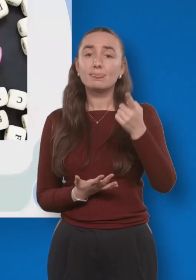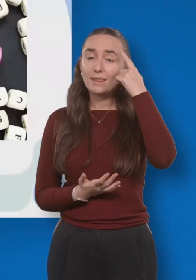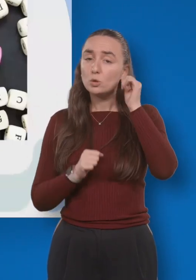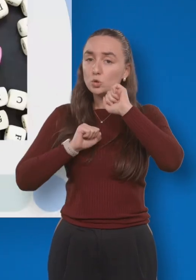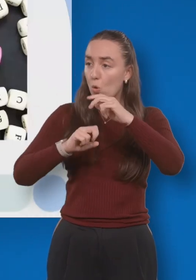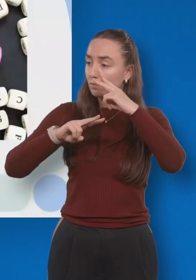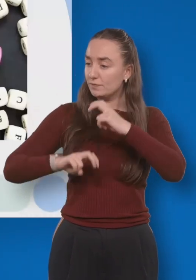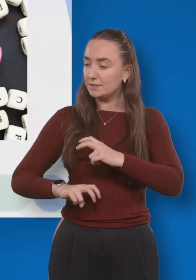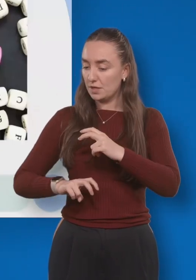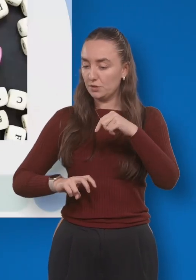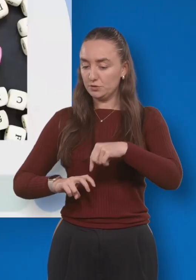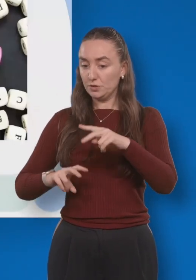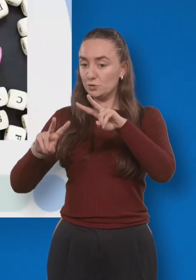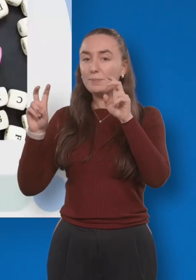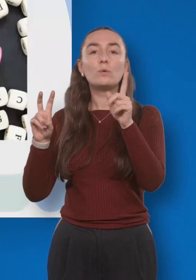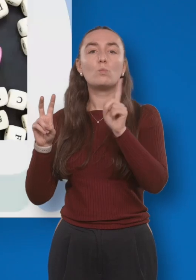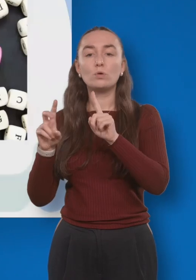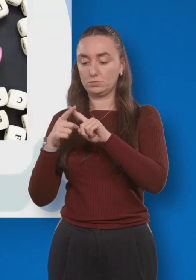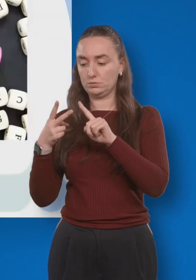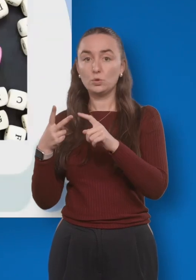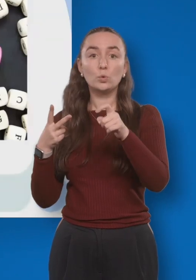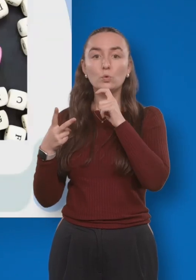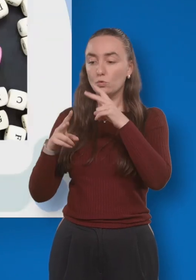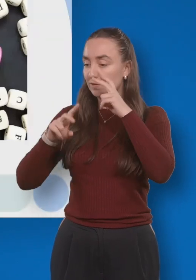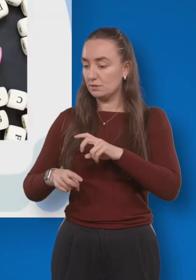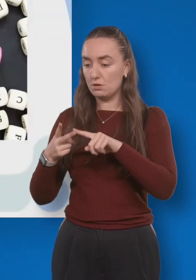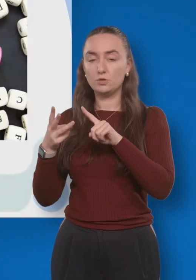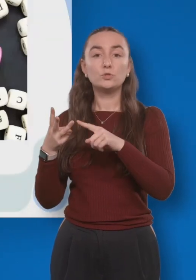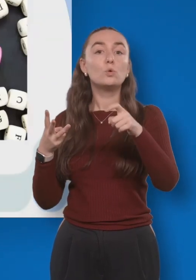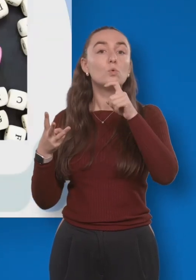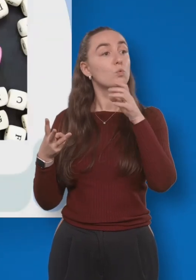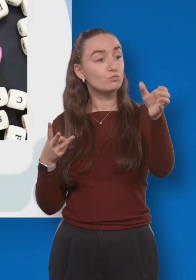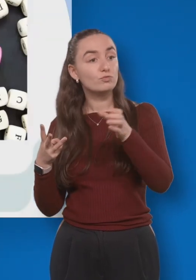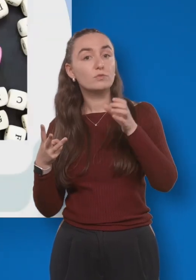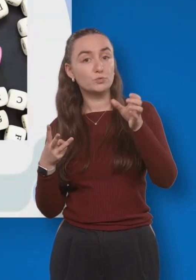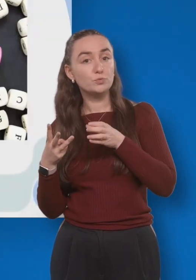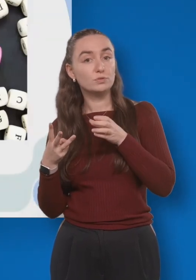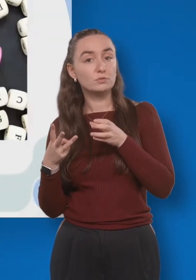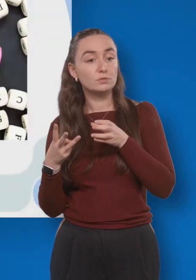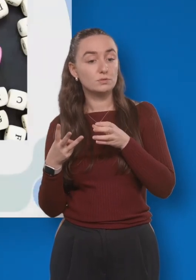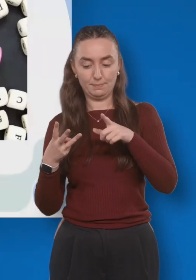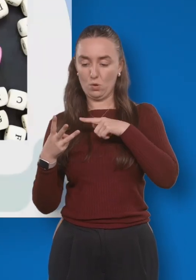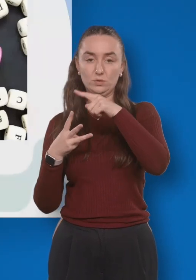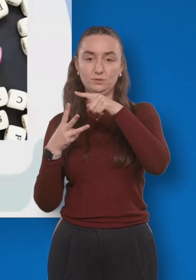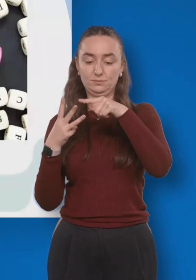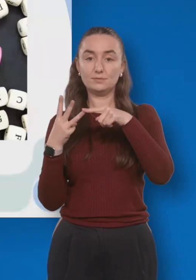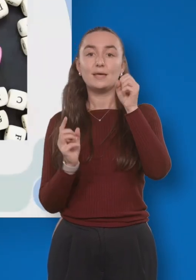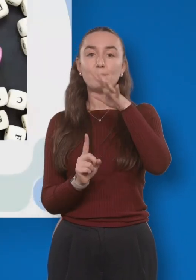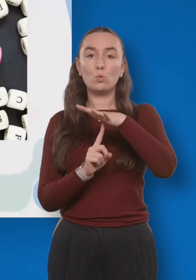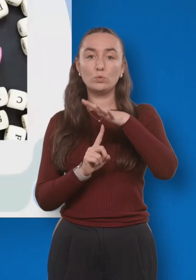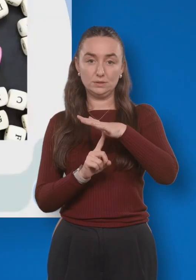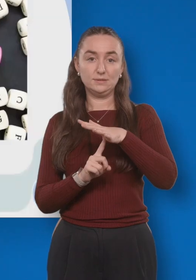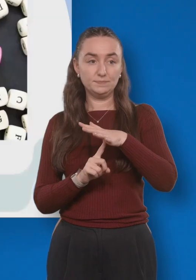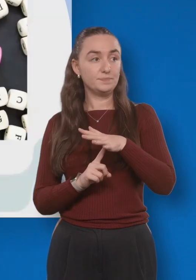about, who's doing the research, and who you want to recruit into the research, because they're going to be the critical elements. I think for people who